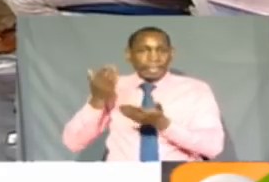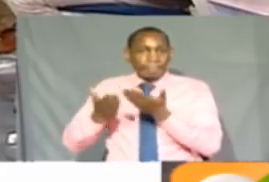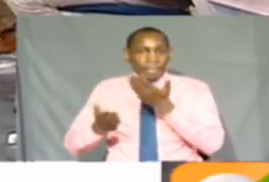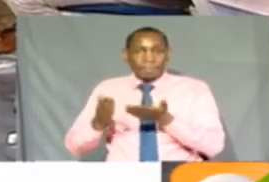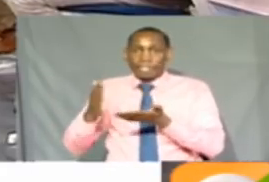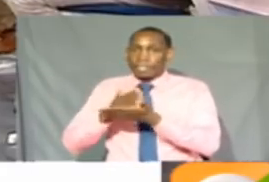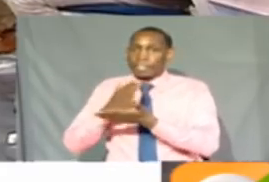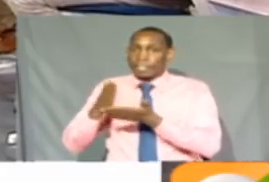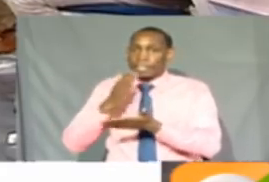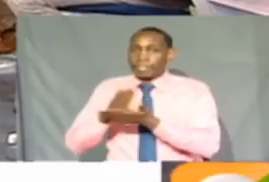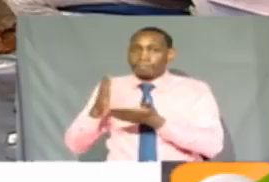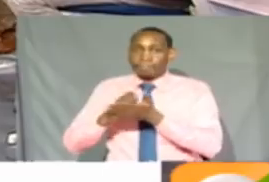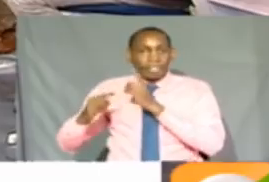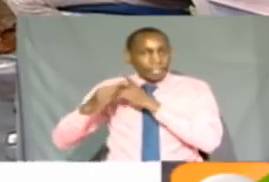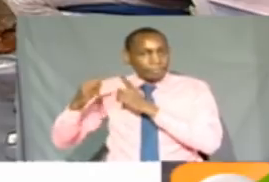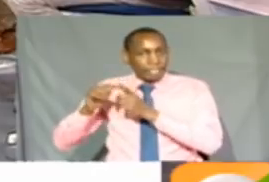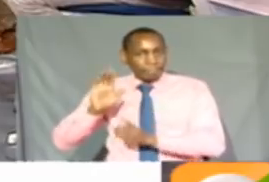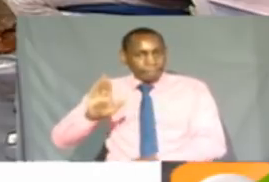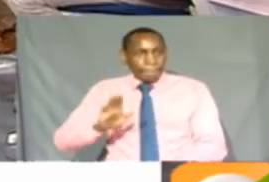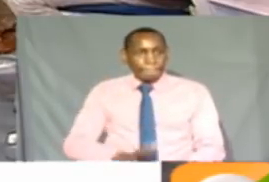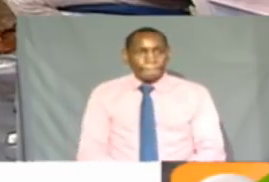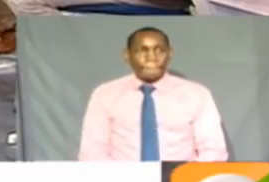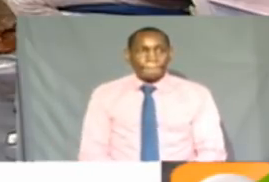talk about your experience.